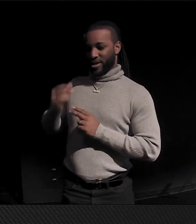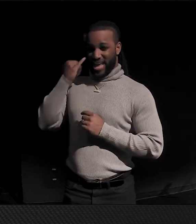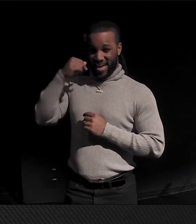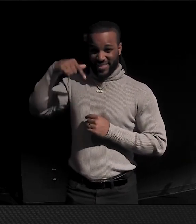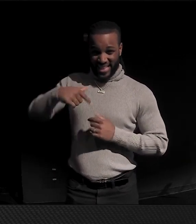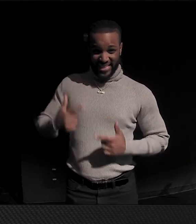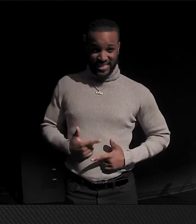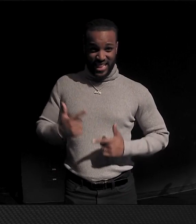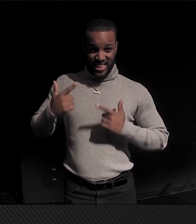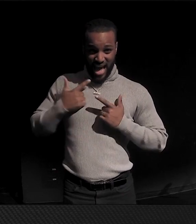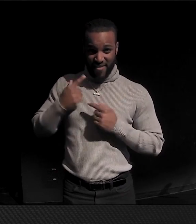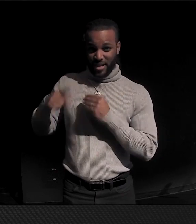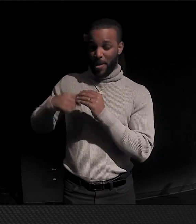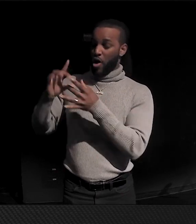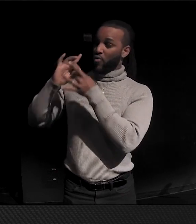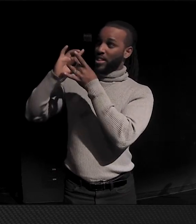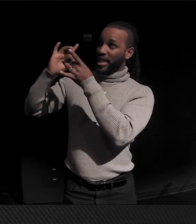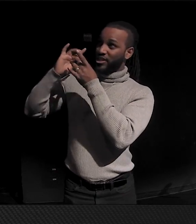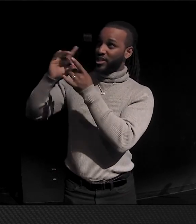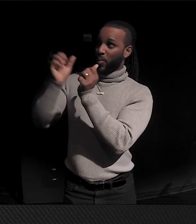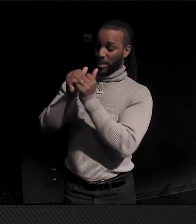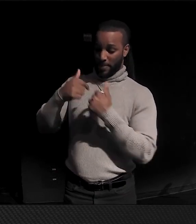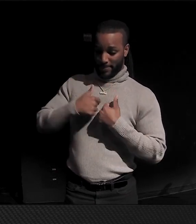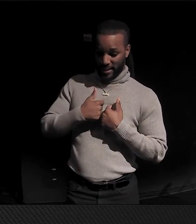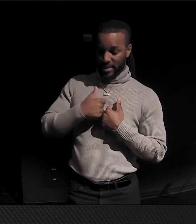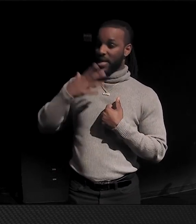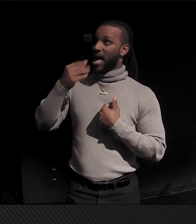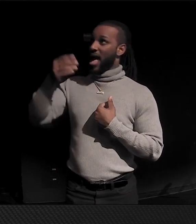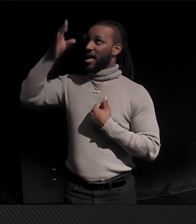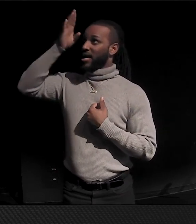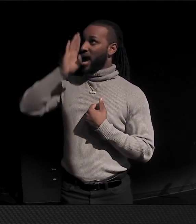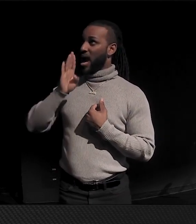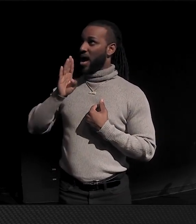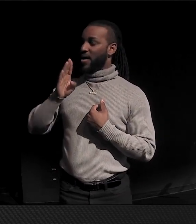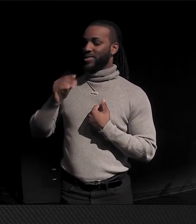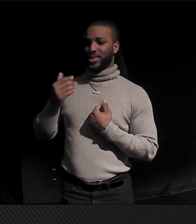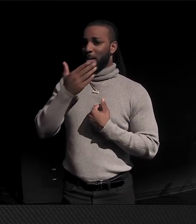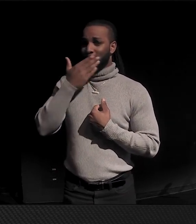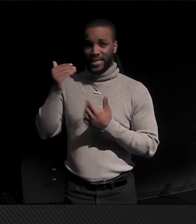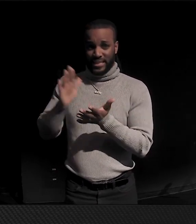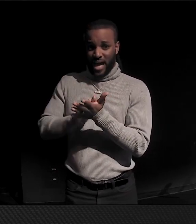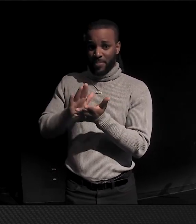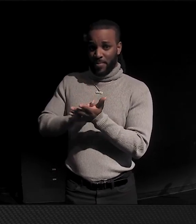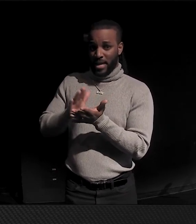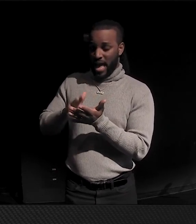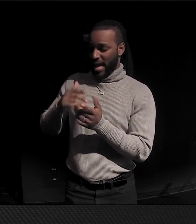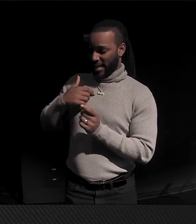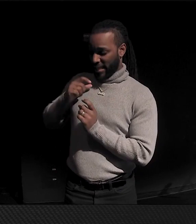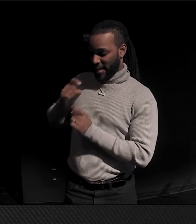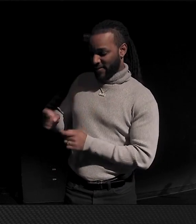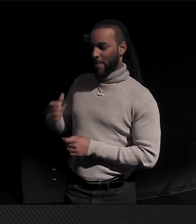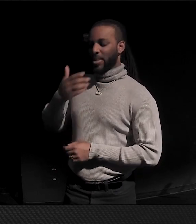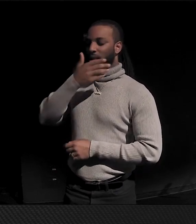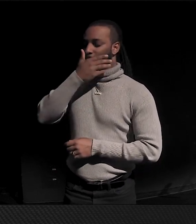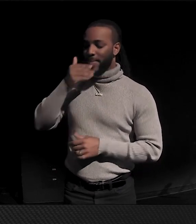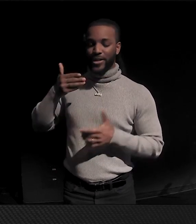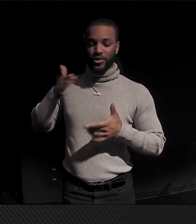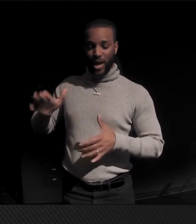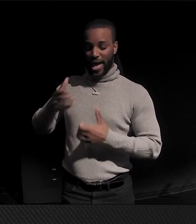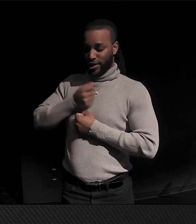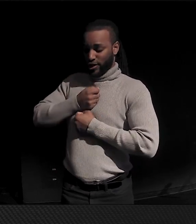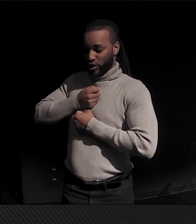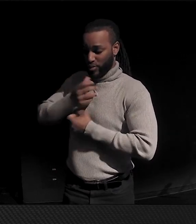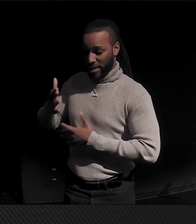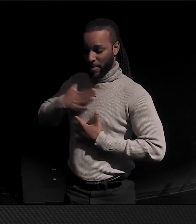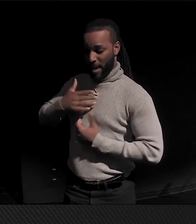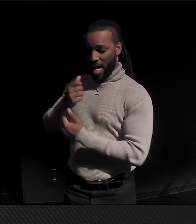about relationship between me and God, the best compliment I could give him, the best way I could express my